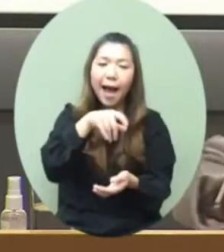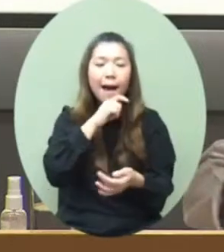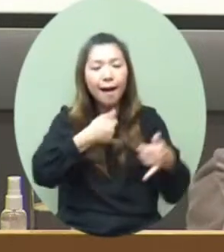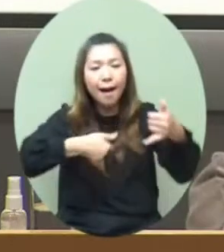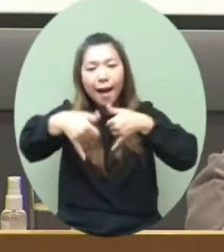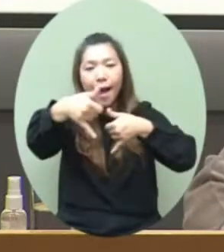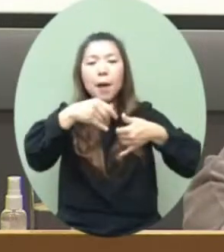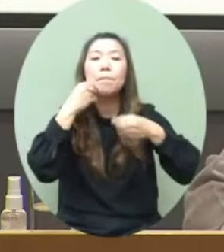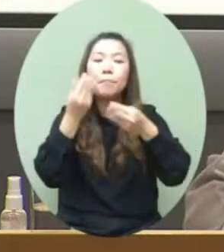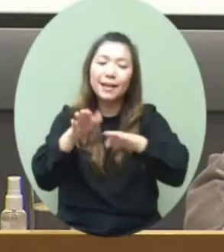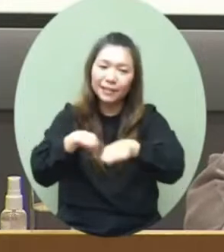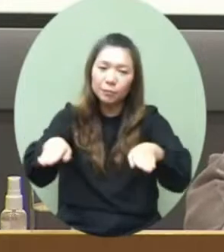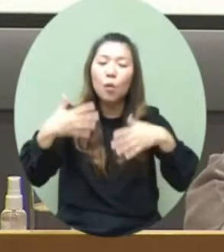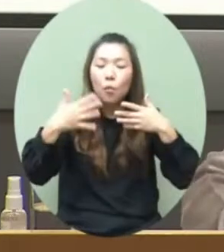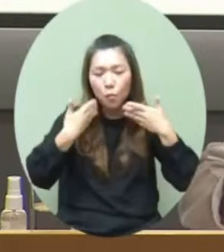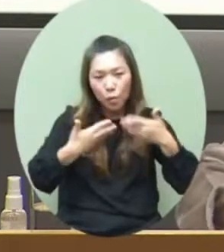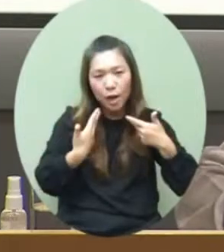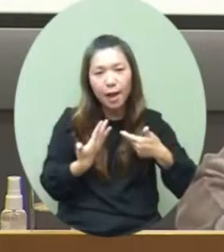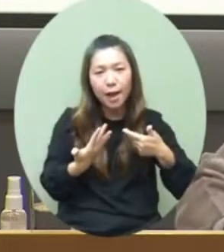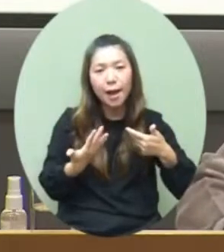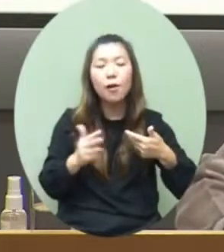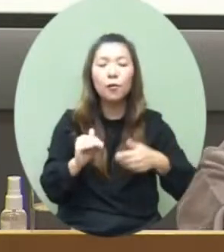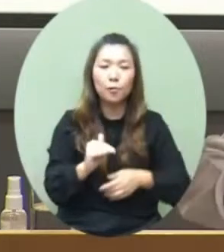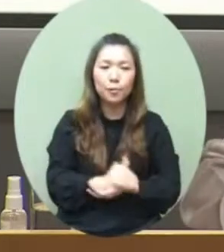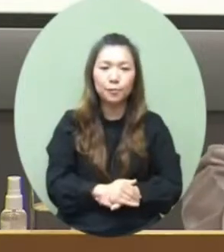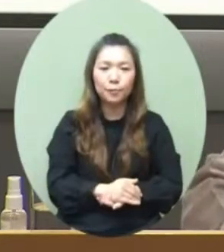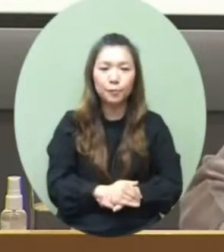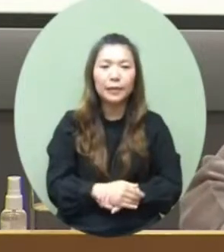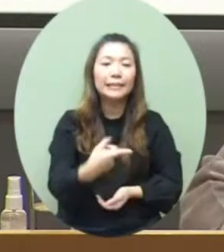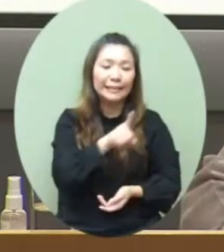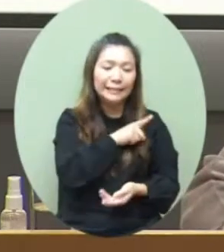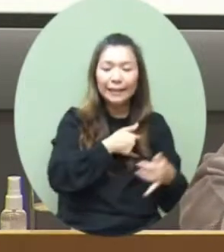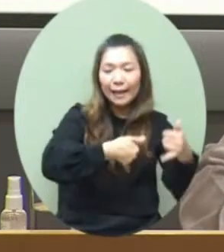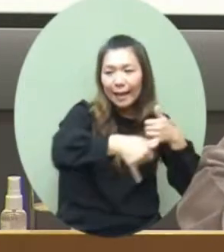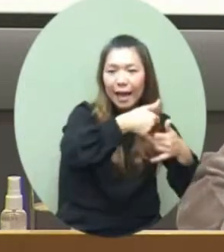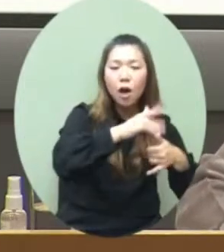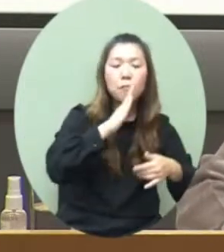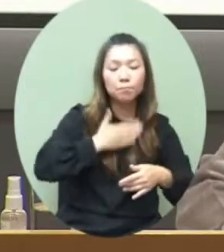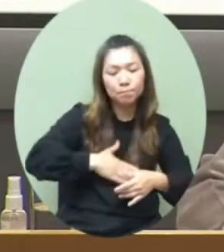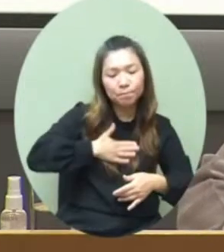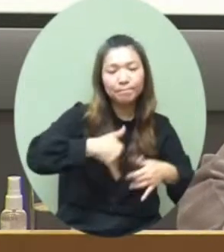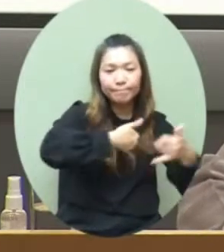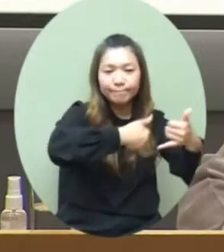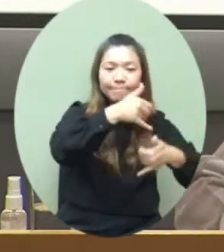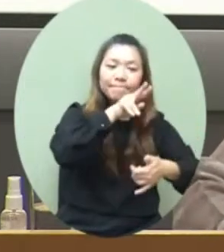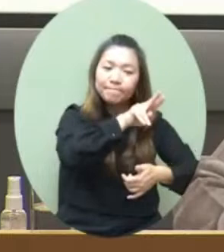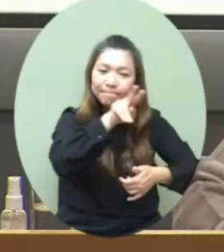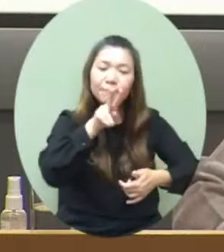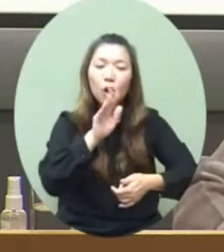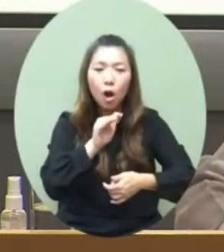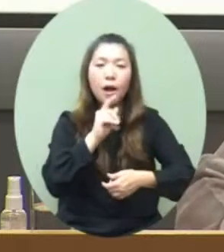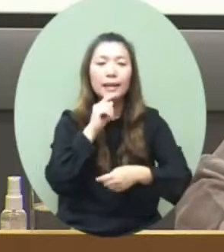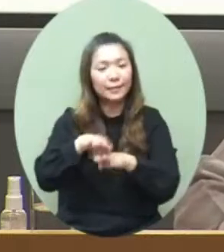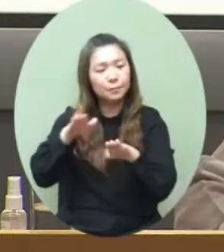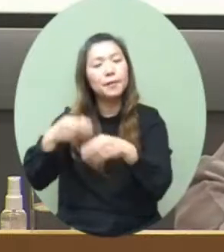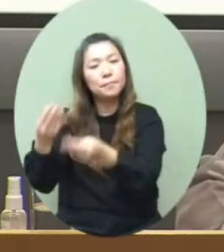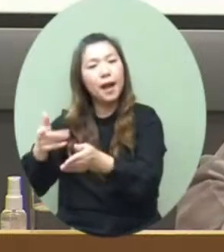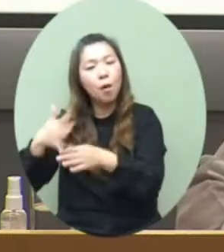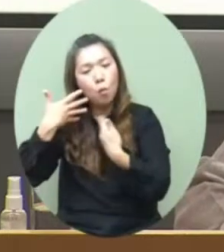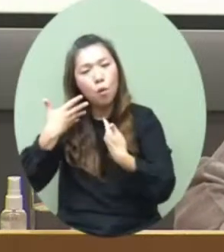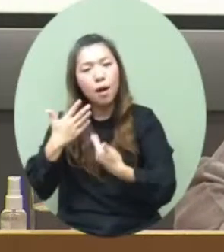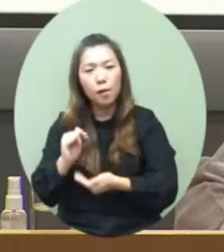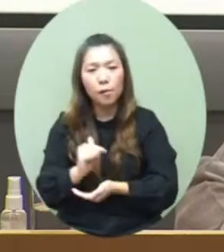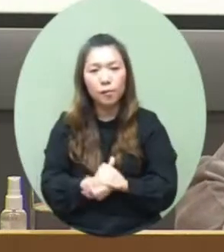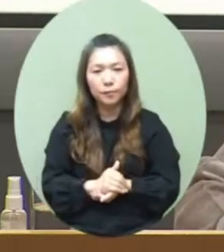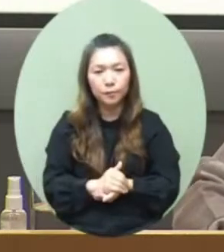If young parents would like to come to these gourmet marketplaces, they can let their children play in these areas, and